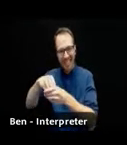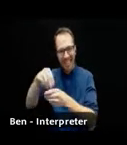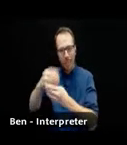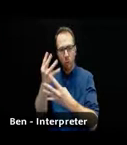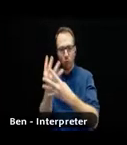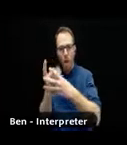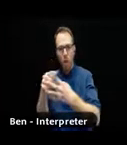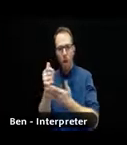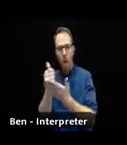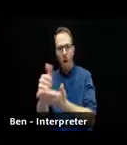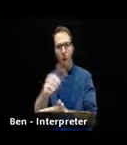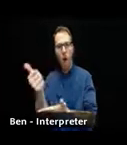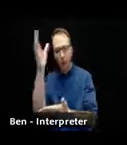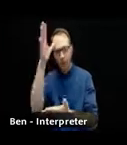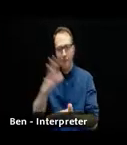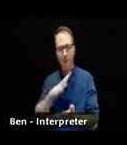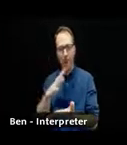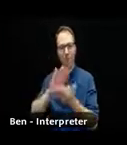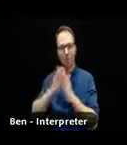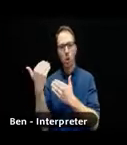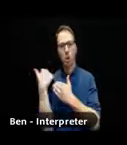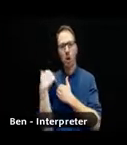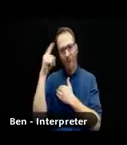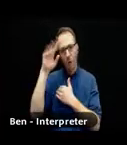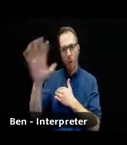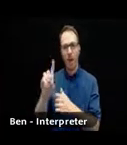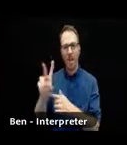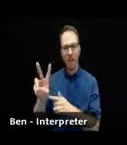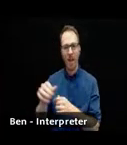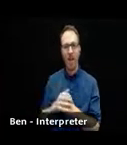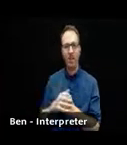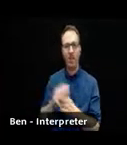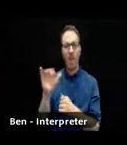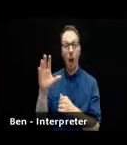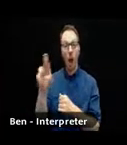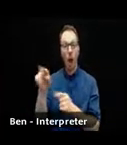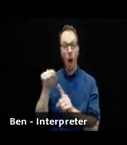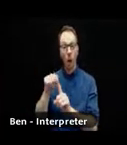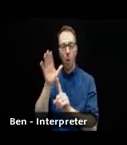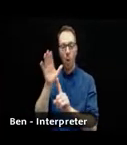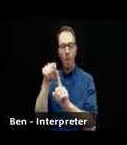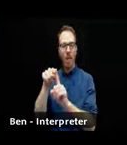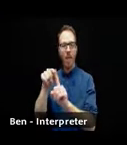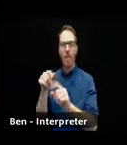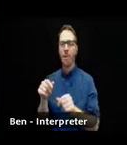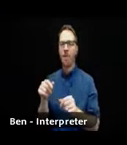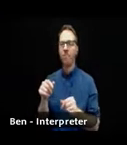help other men take responsibility for their domestic violence, that Connor was going to be